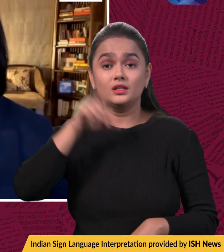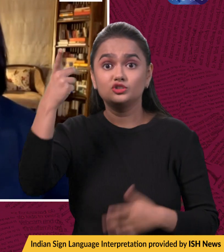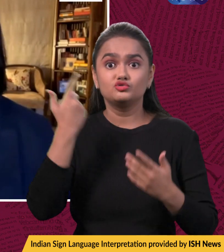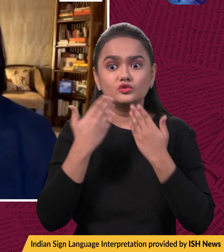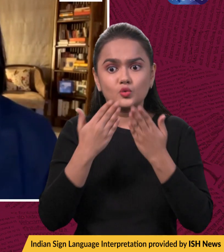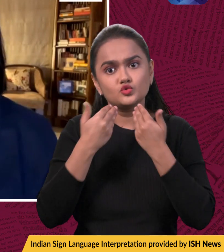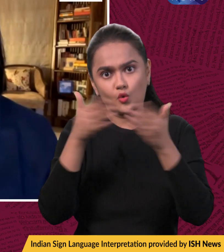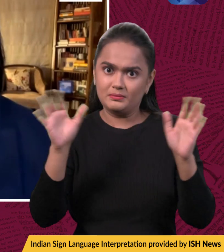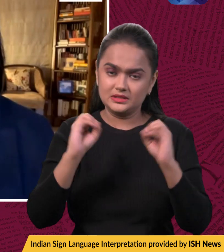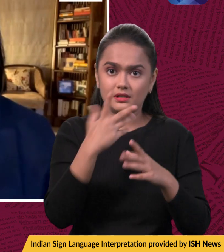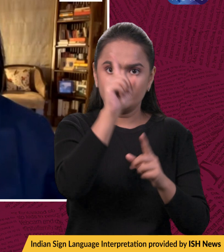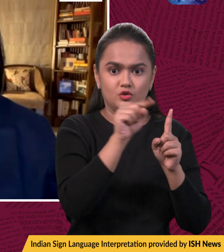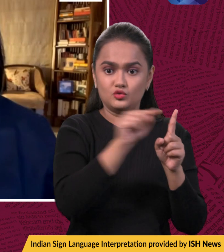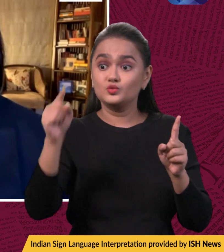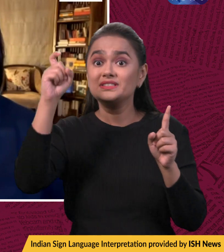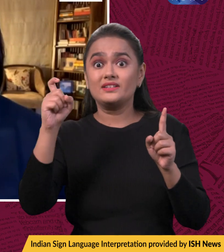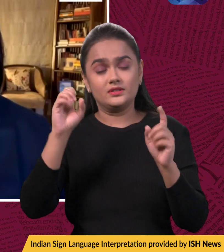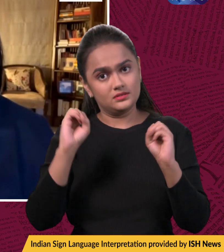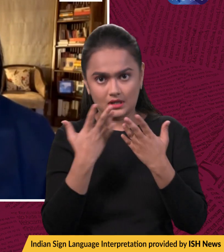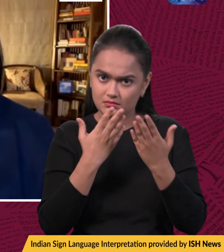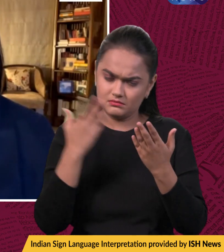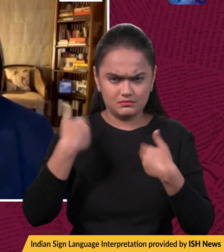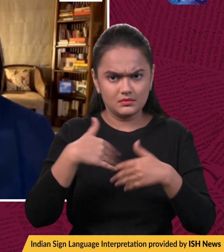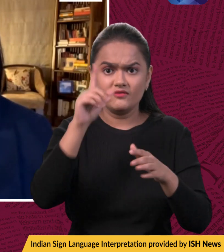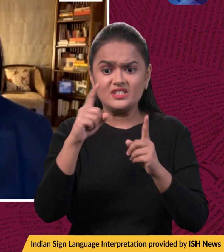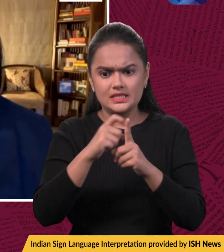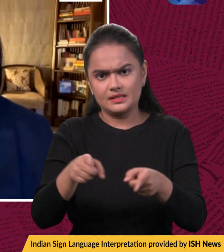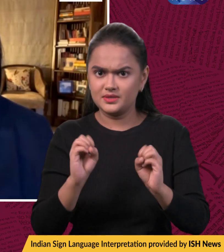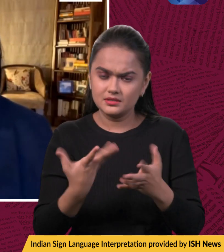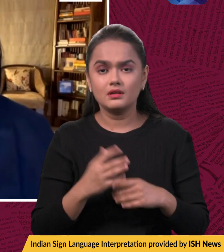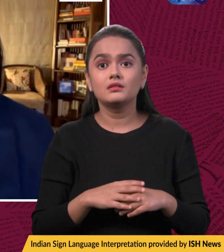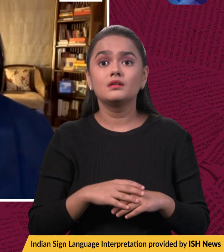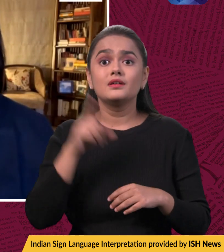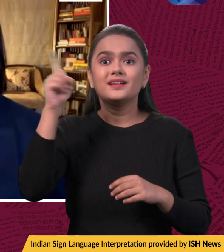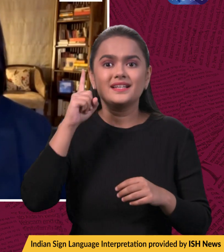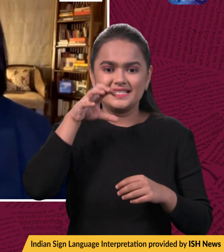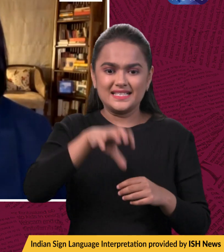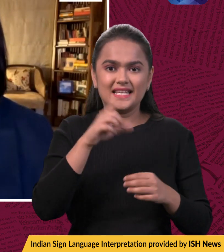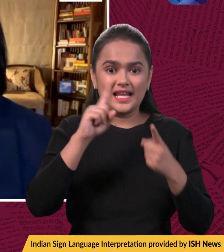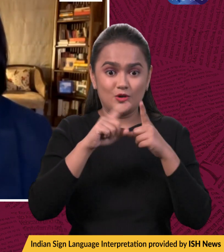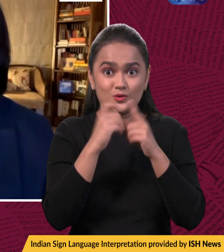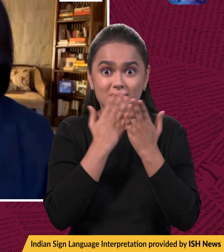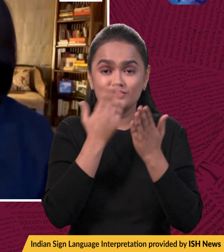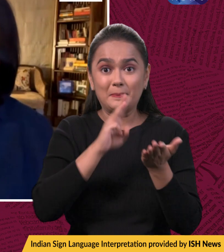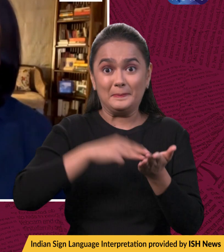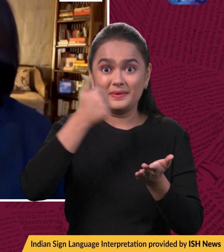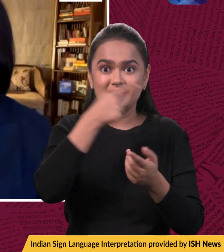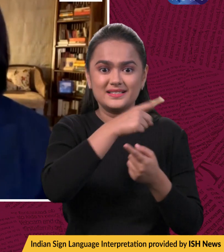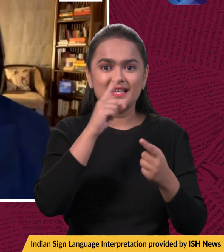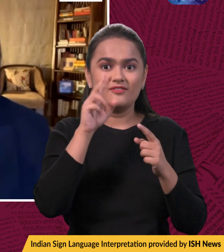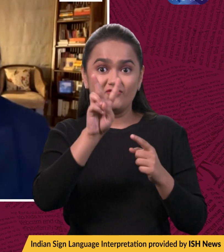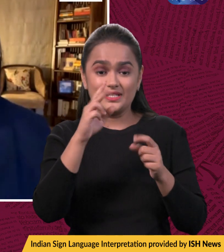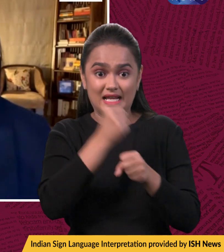that it will reopen schools from classes 1 to 7 beginning the 1st of December. State Education Minister Varze